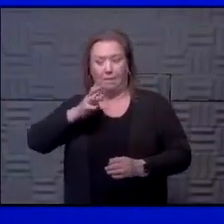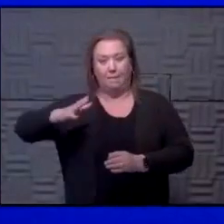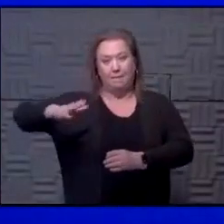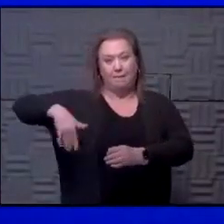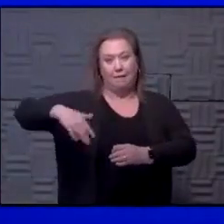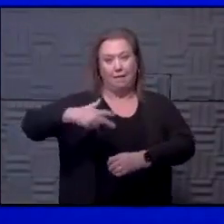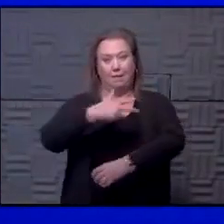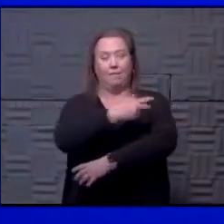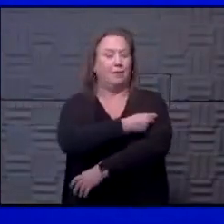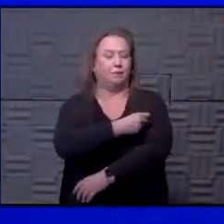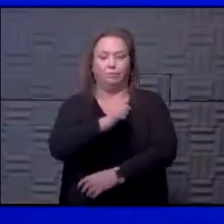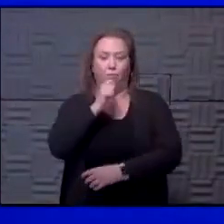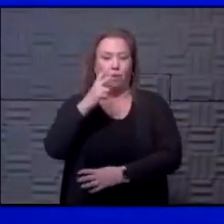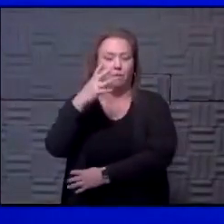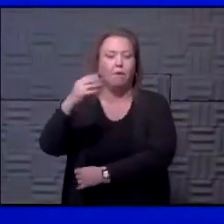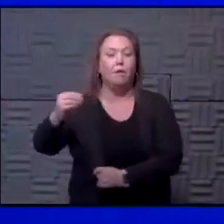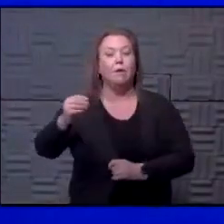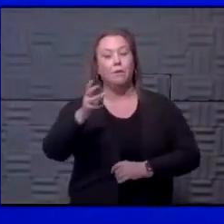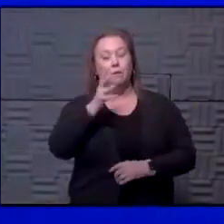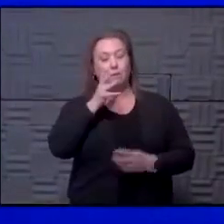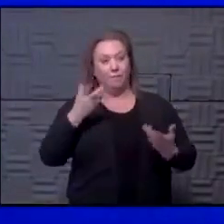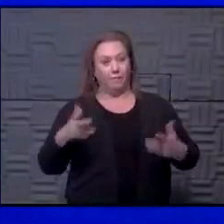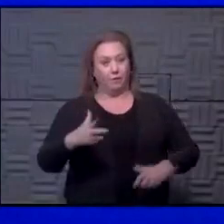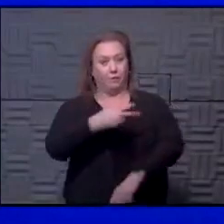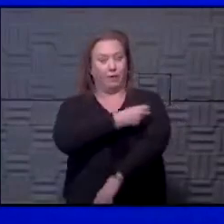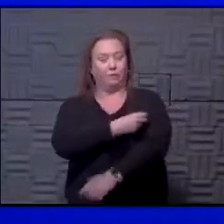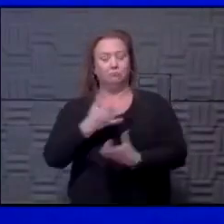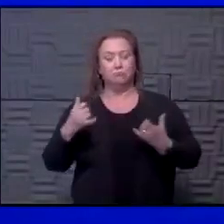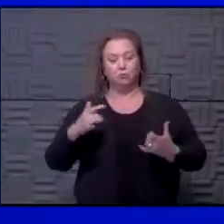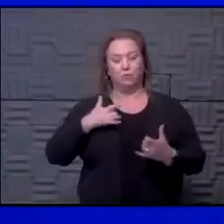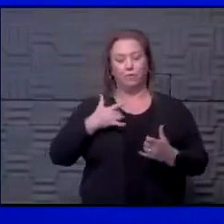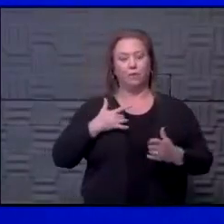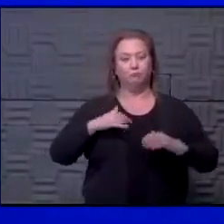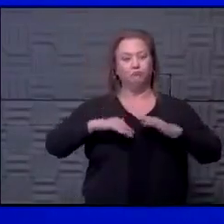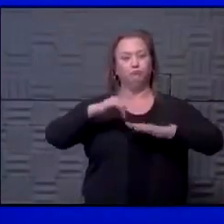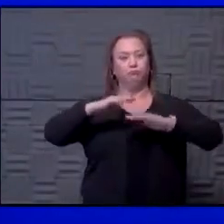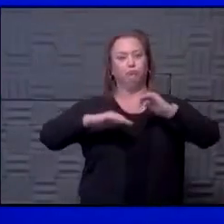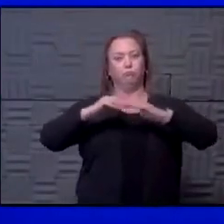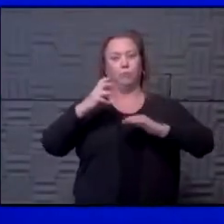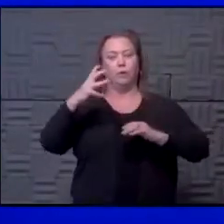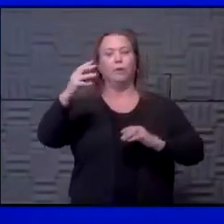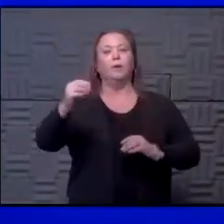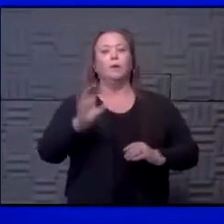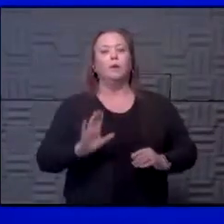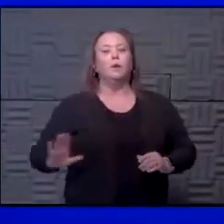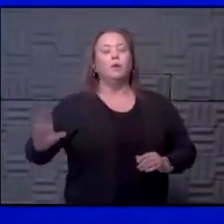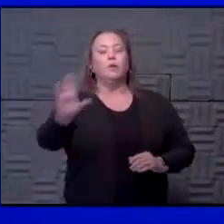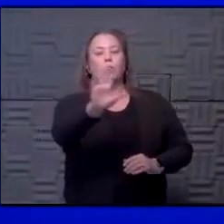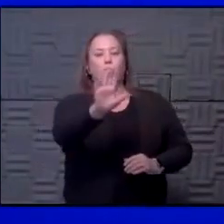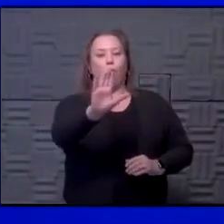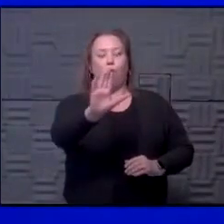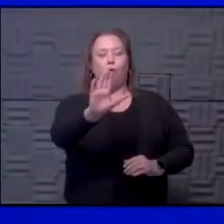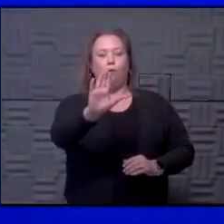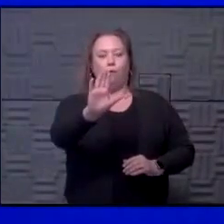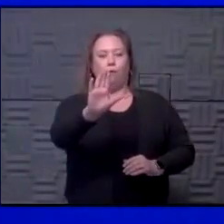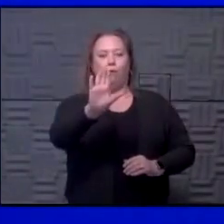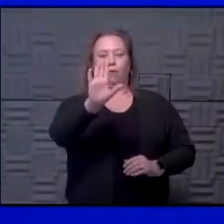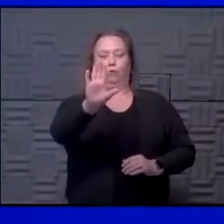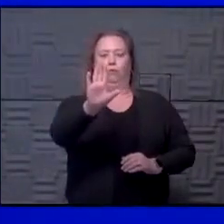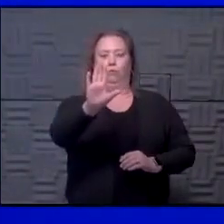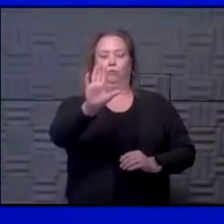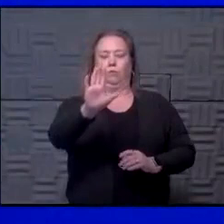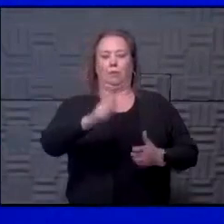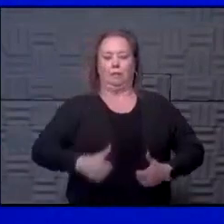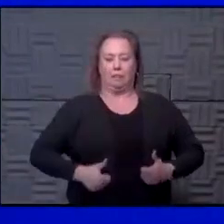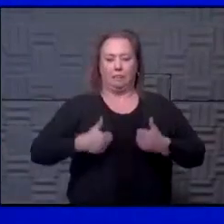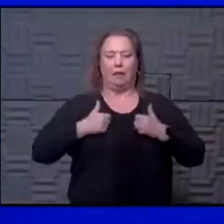we would not have gone. But now that her mom's vaccinated, she feels a little more comfortable with going. You have to weigh the whole story in your